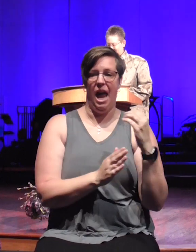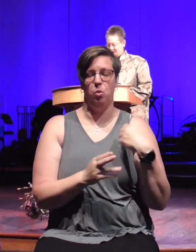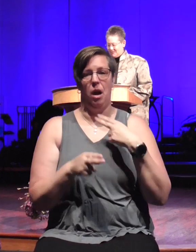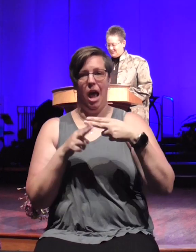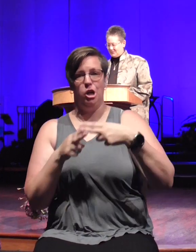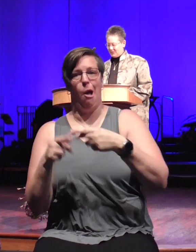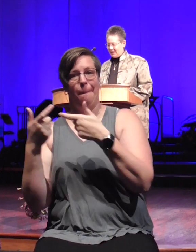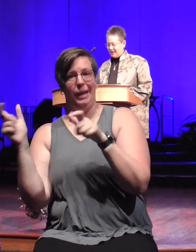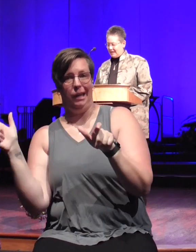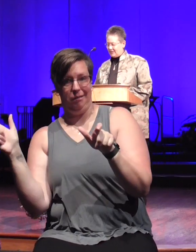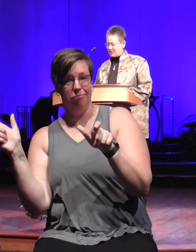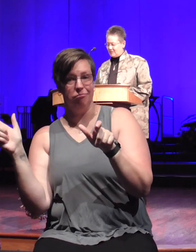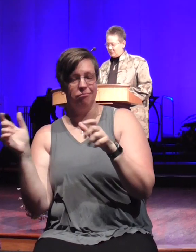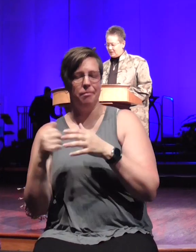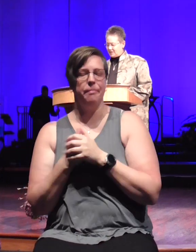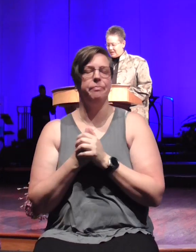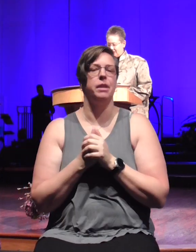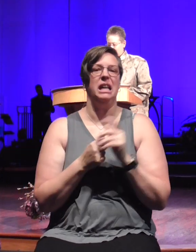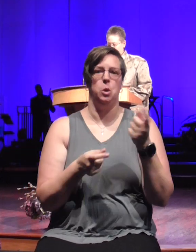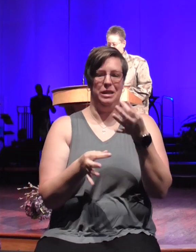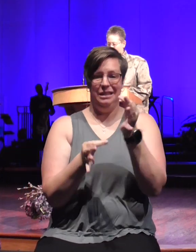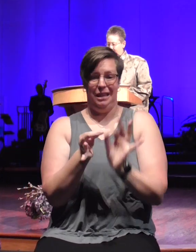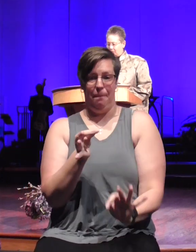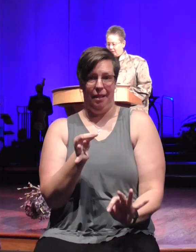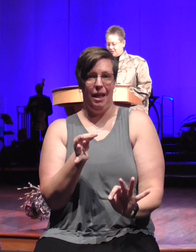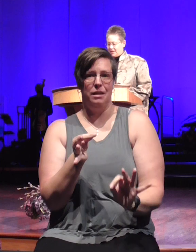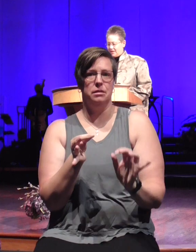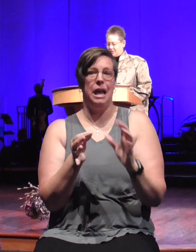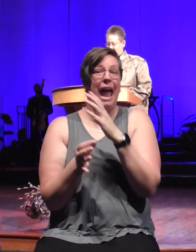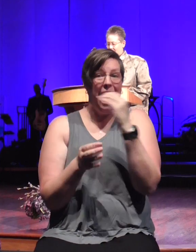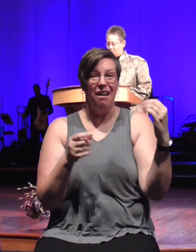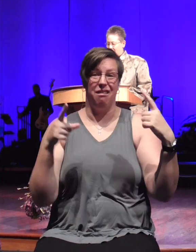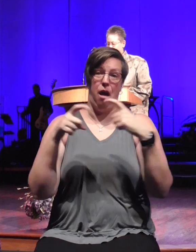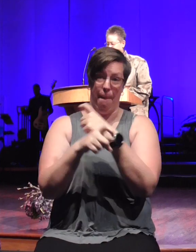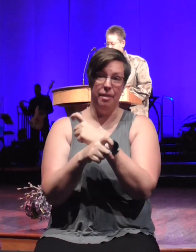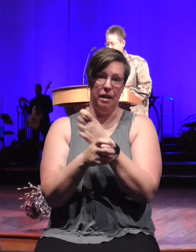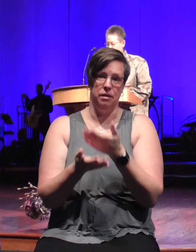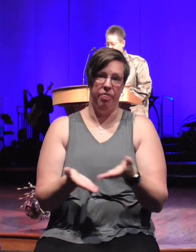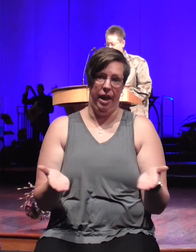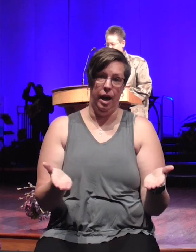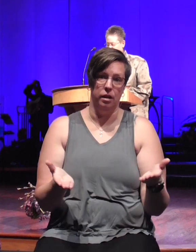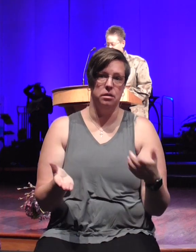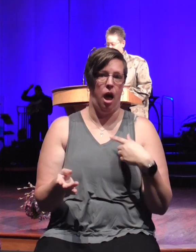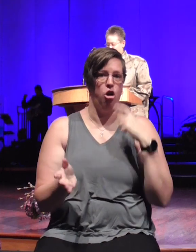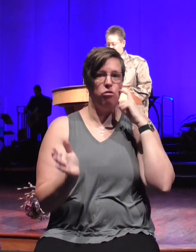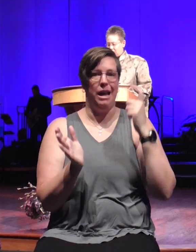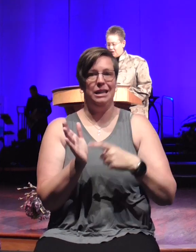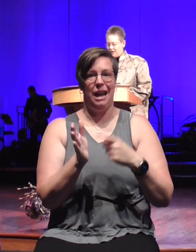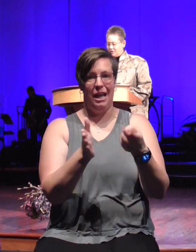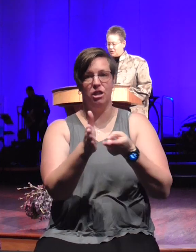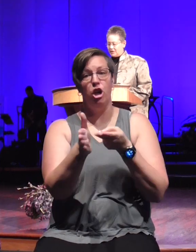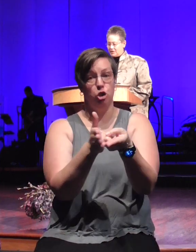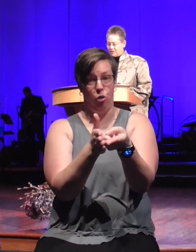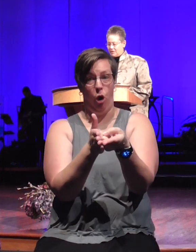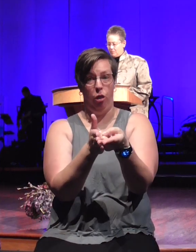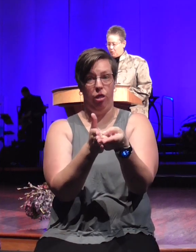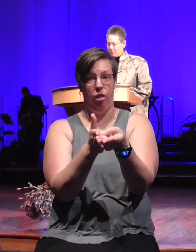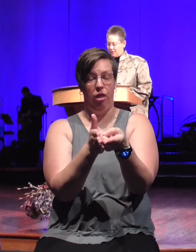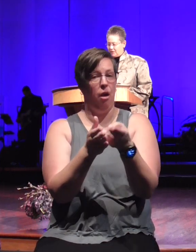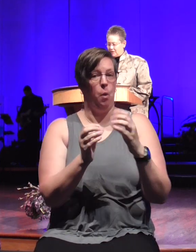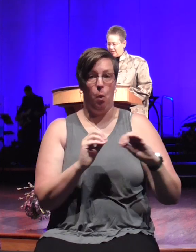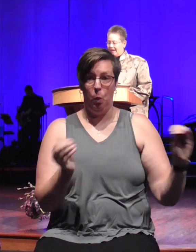call big. In the simplest and the most complex things, I recognize the one truth,